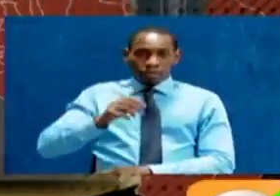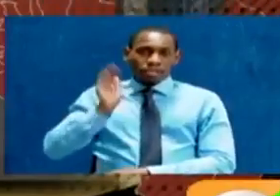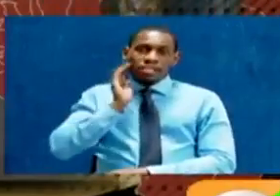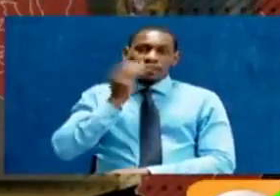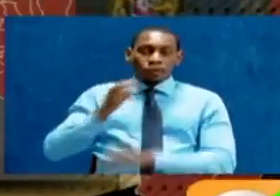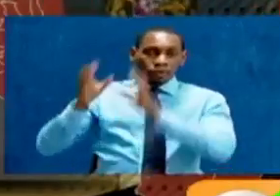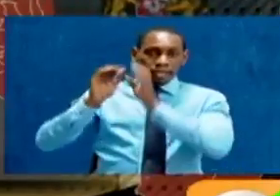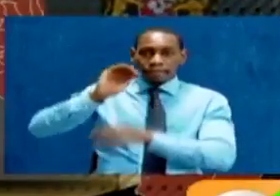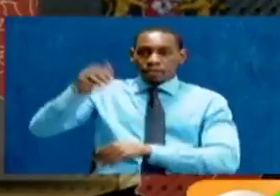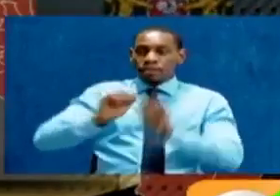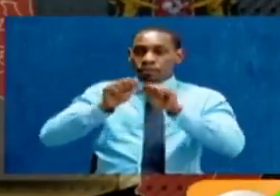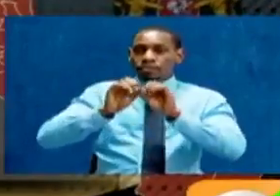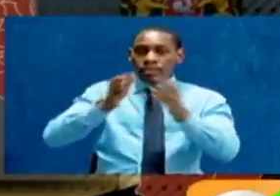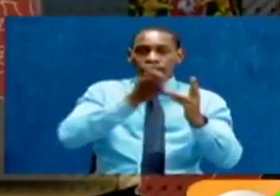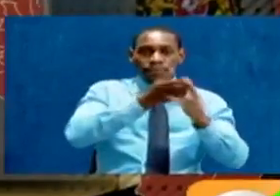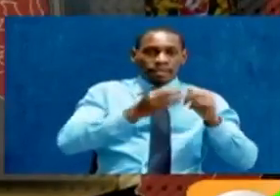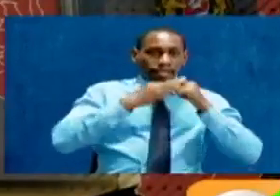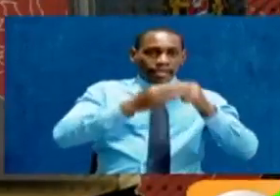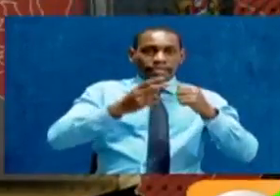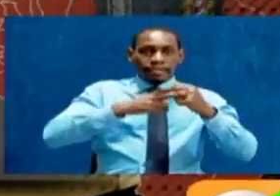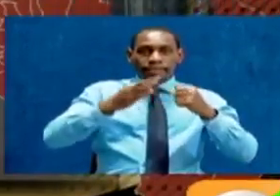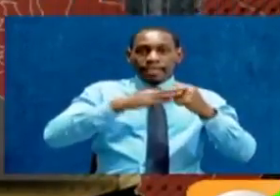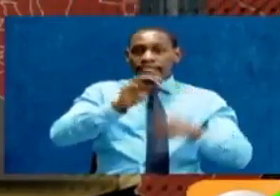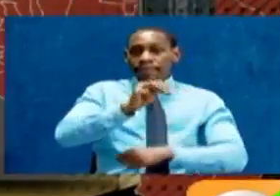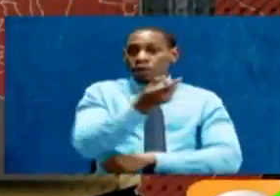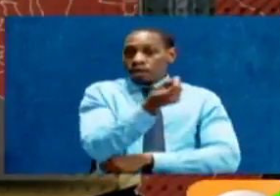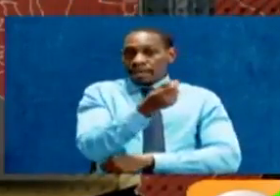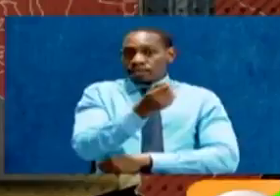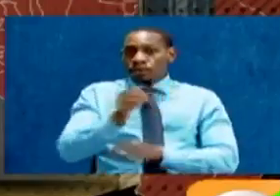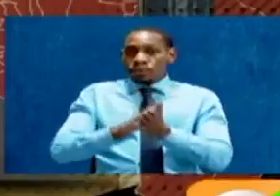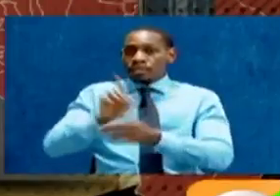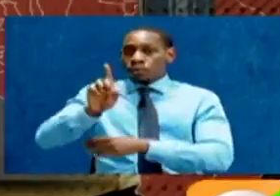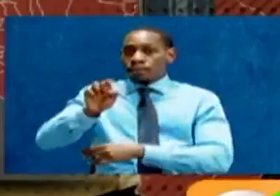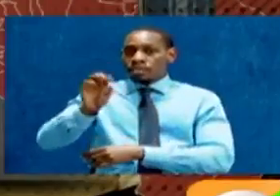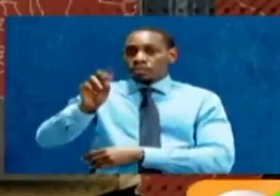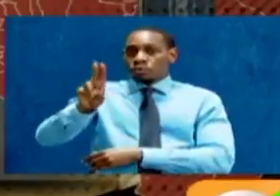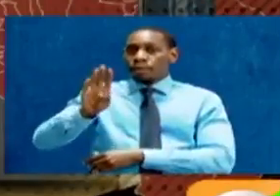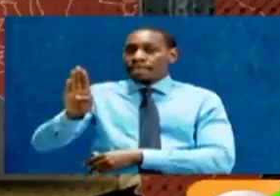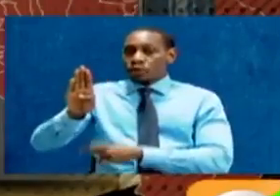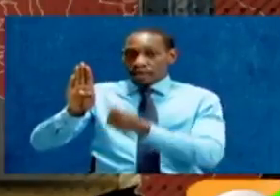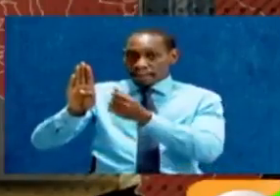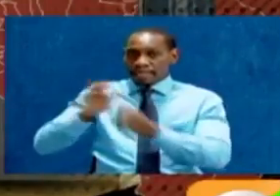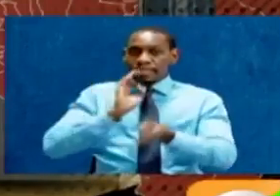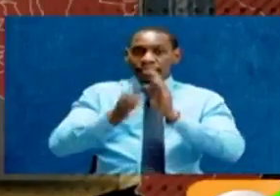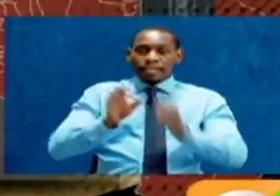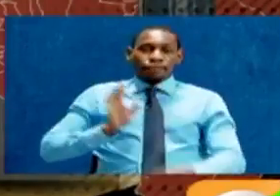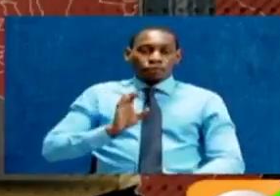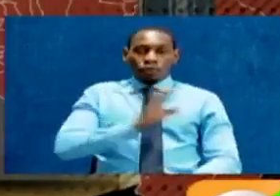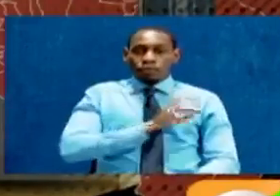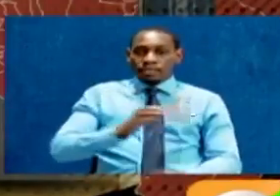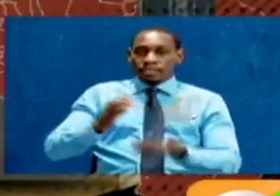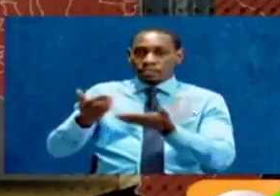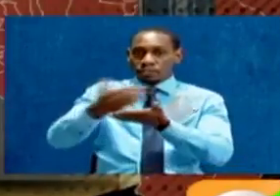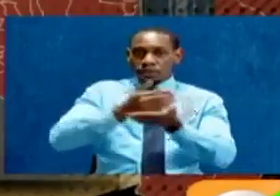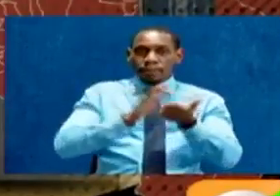Kilifi counties could lose between 878 million shillings and 1.02 billion shillings if the committee revenue